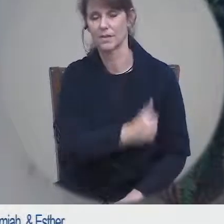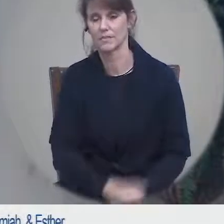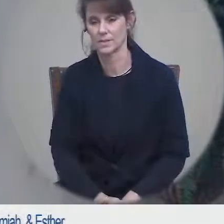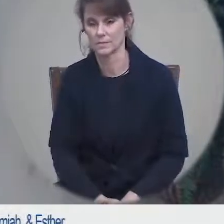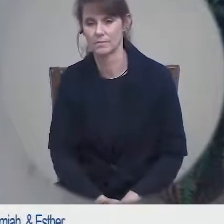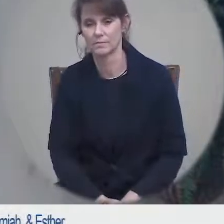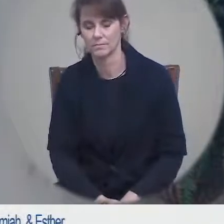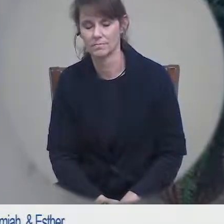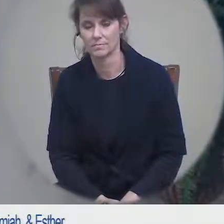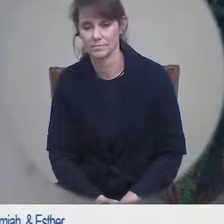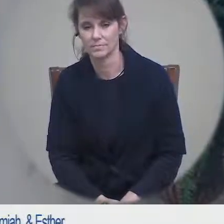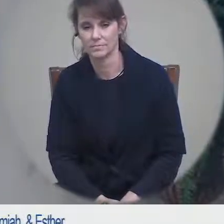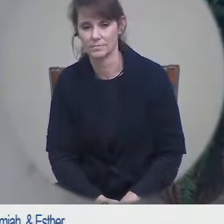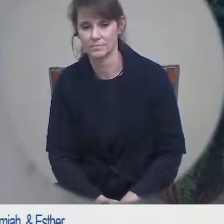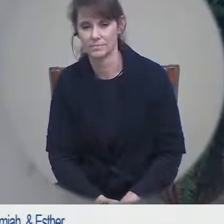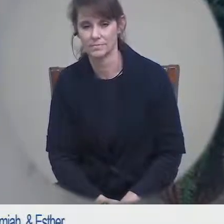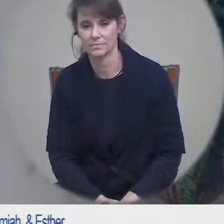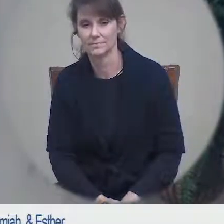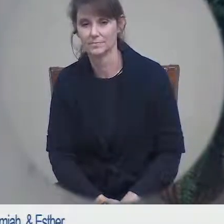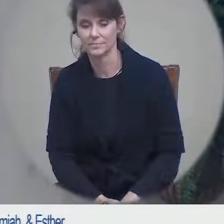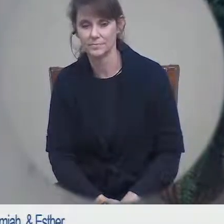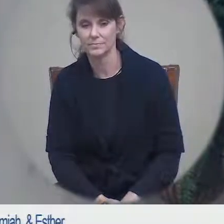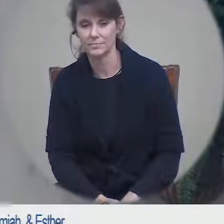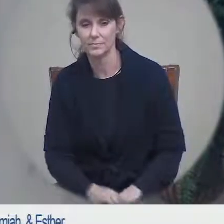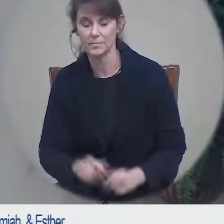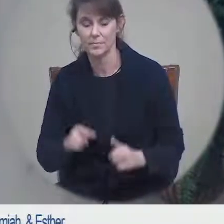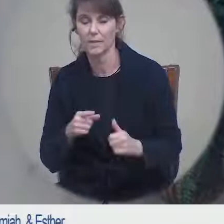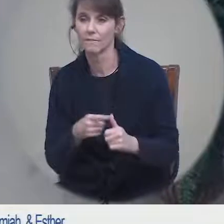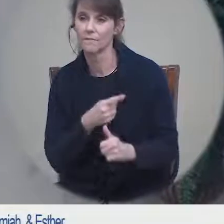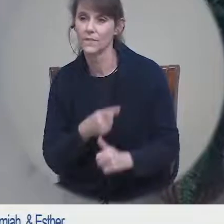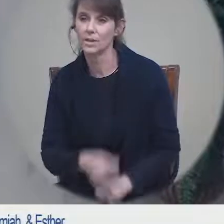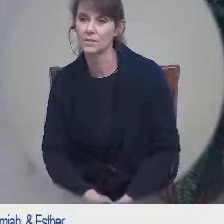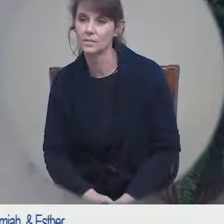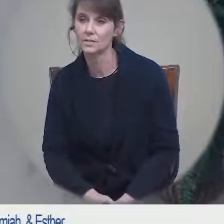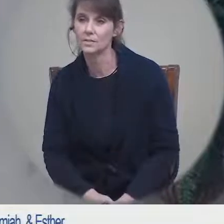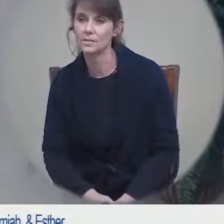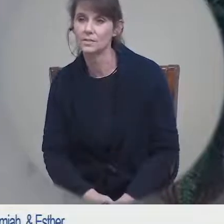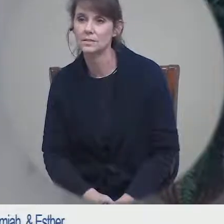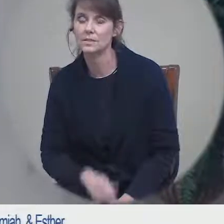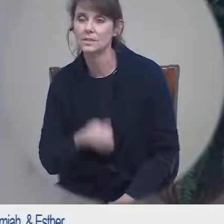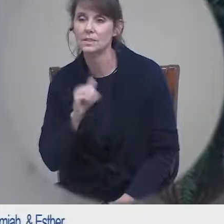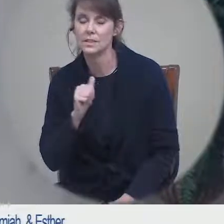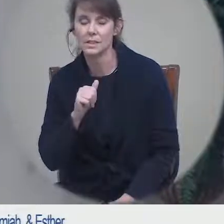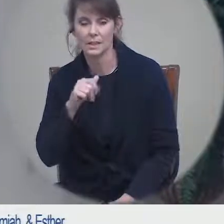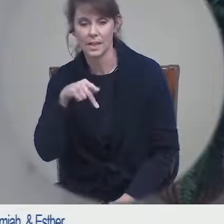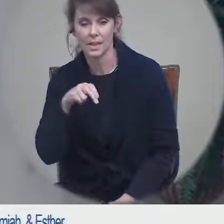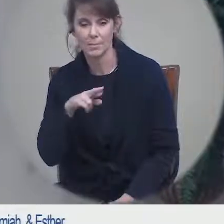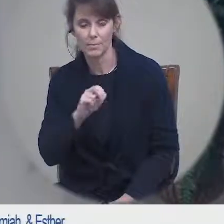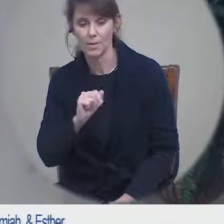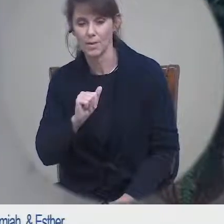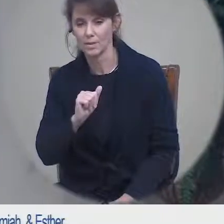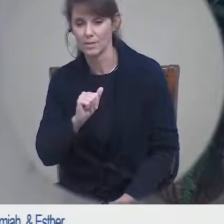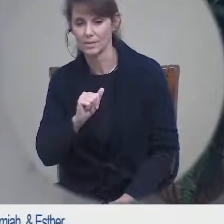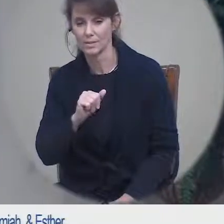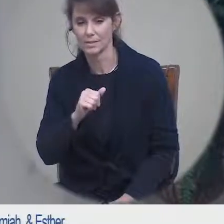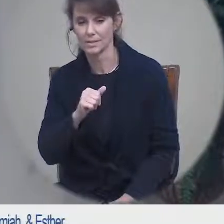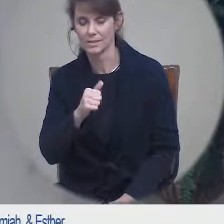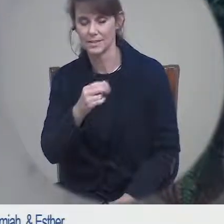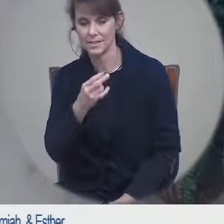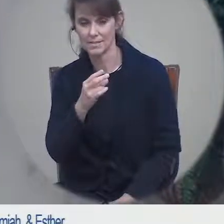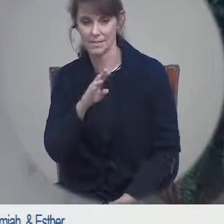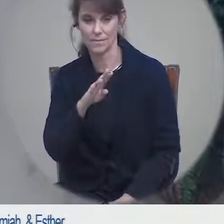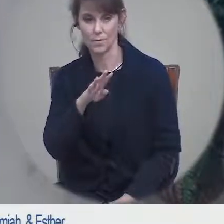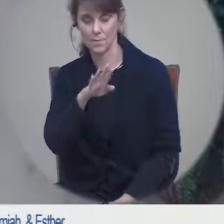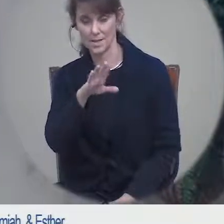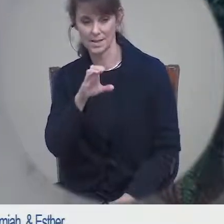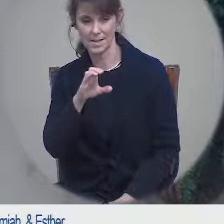laid out for us. The first decree, made by Haman, happened back in April 13th in 474 BC, and that's back in